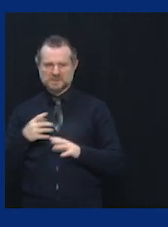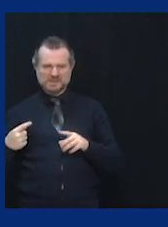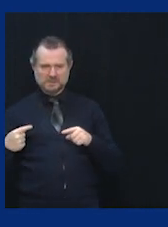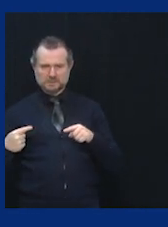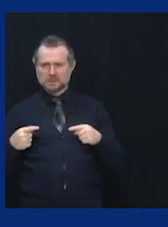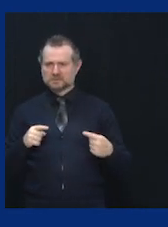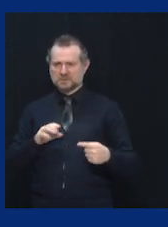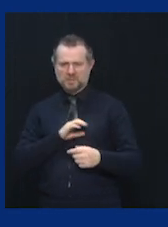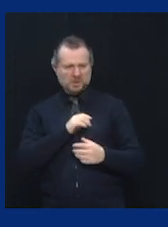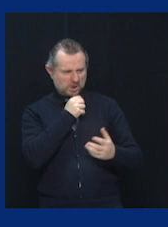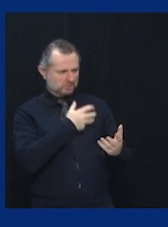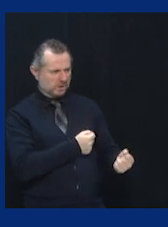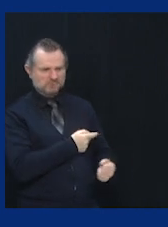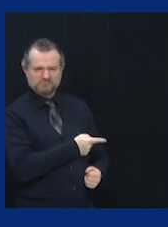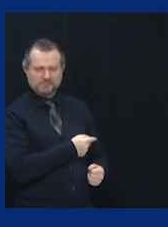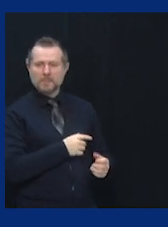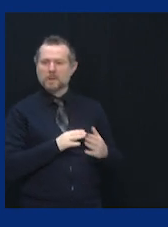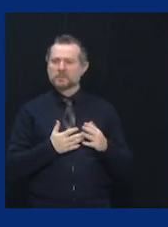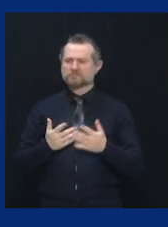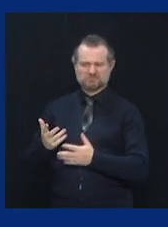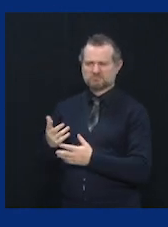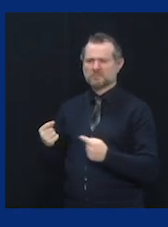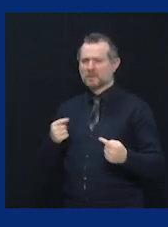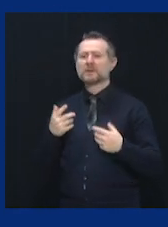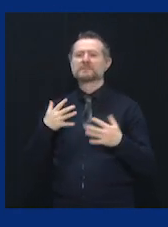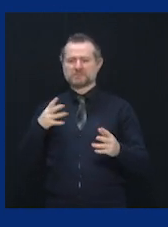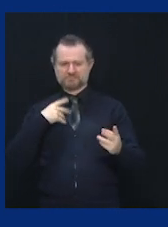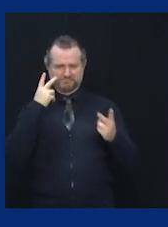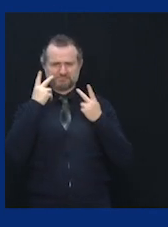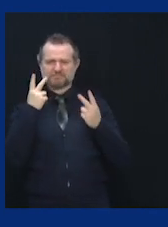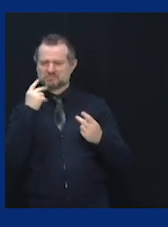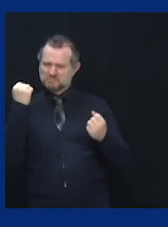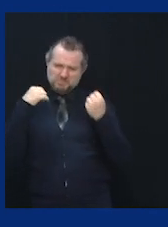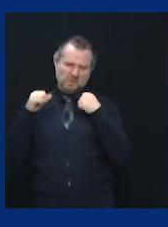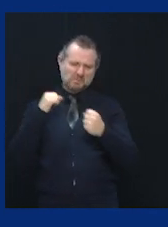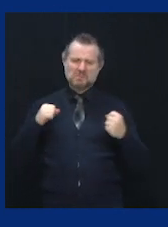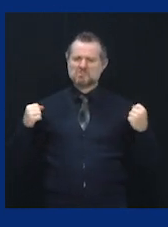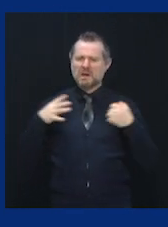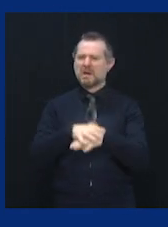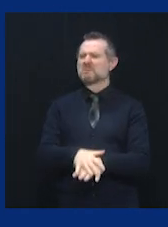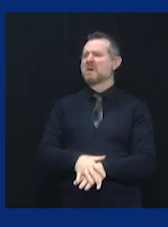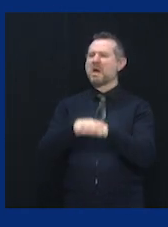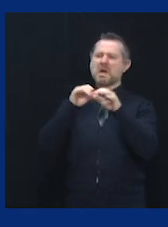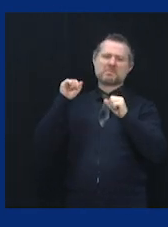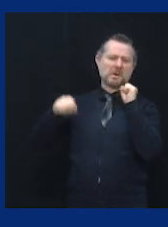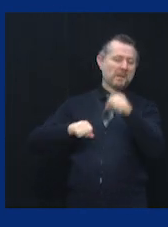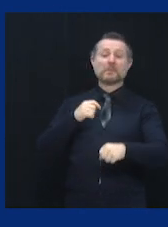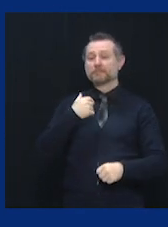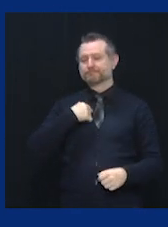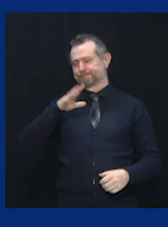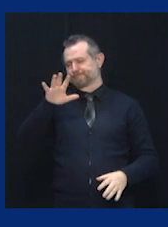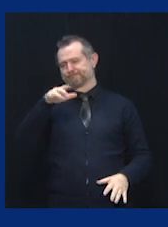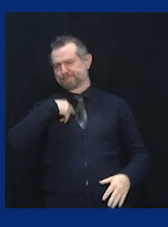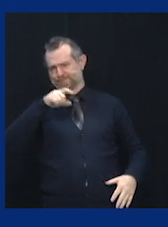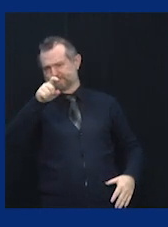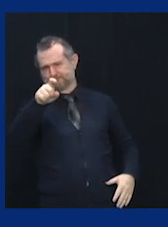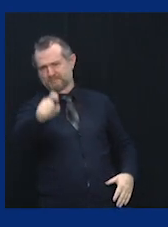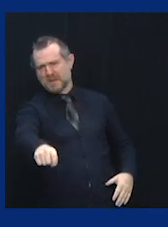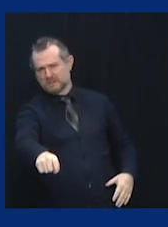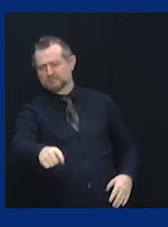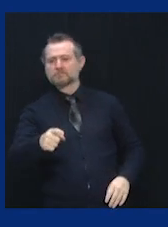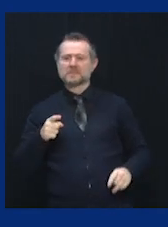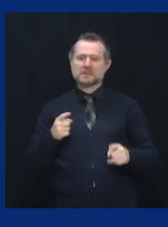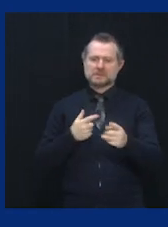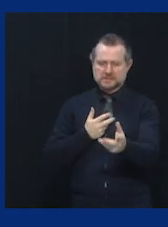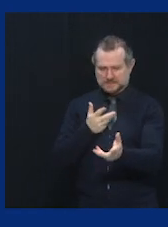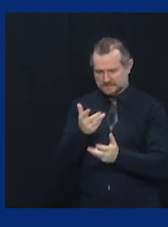seen the demonstrations. We've all seen the demonstrations. But we have to work through these tensions because you need public